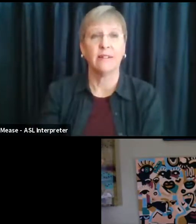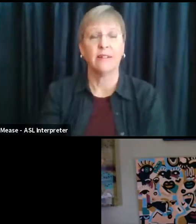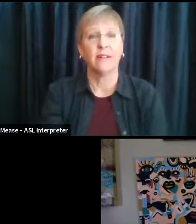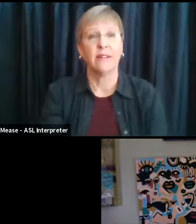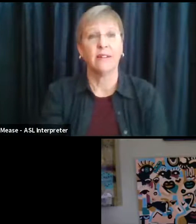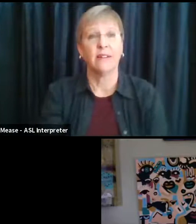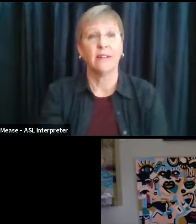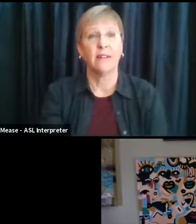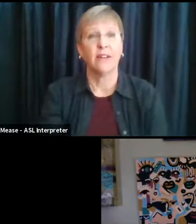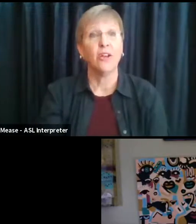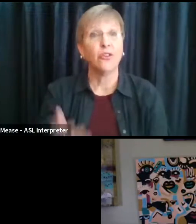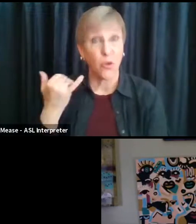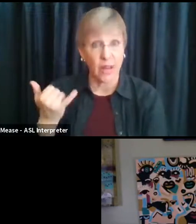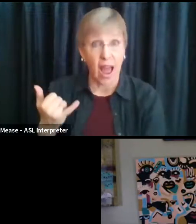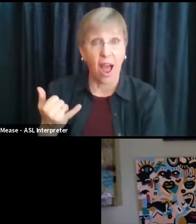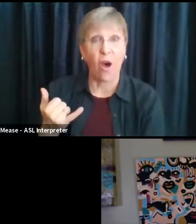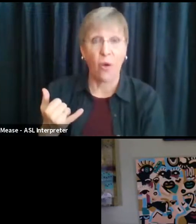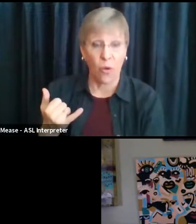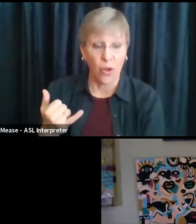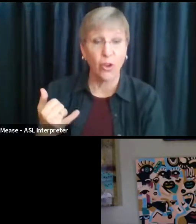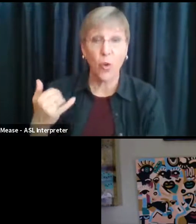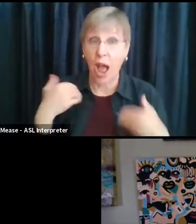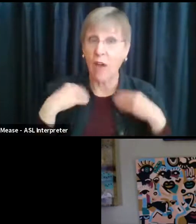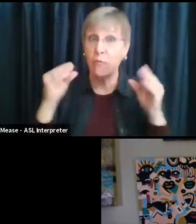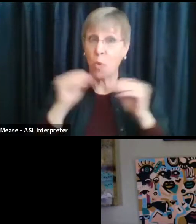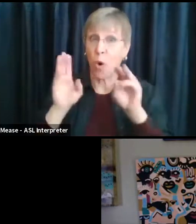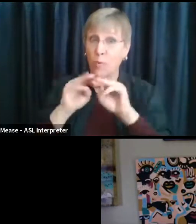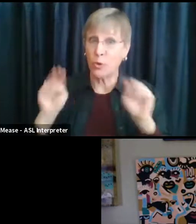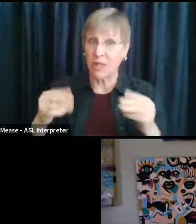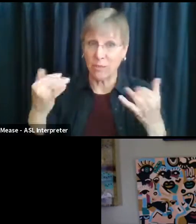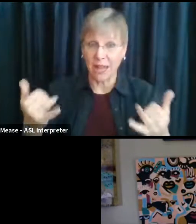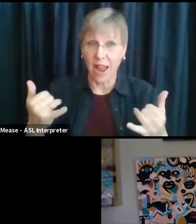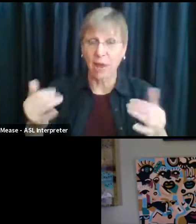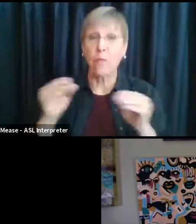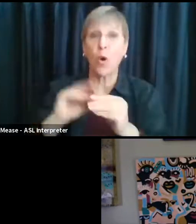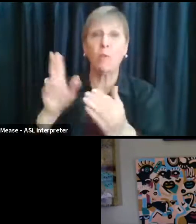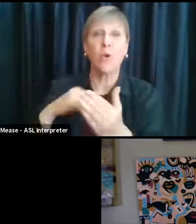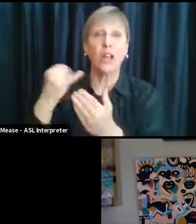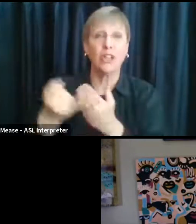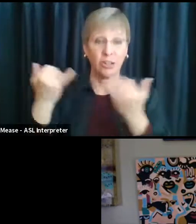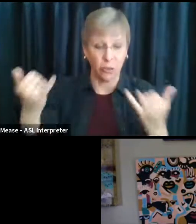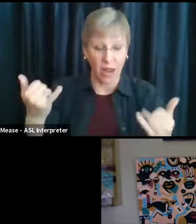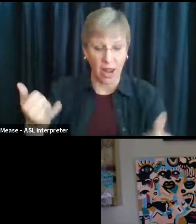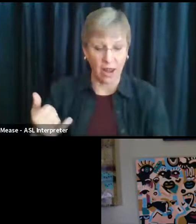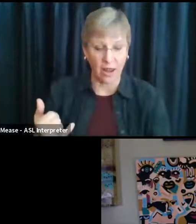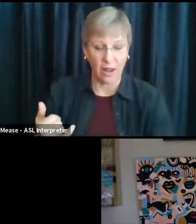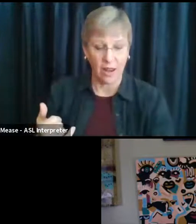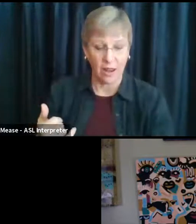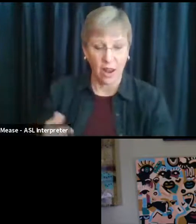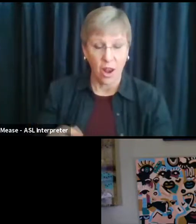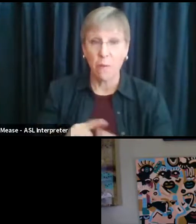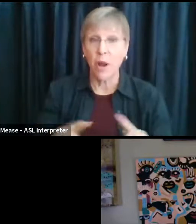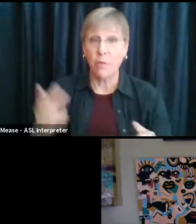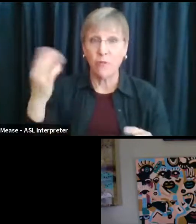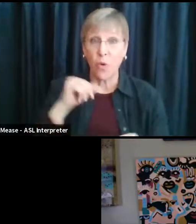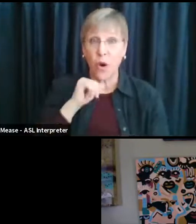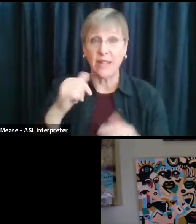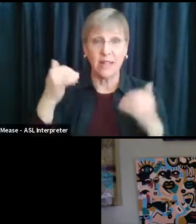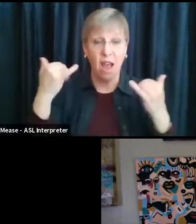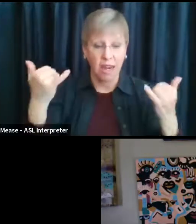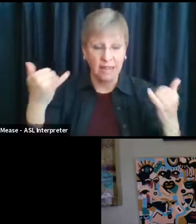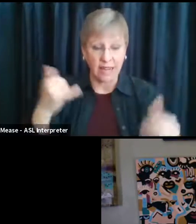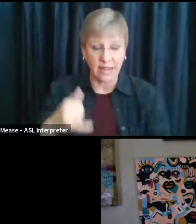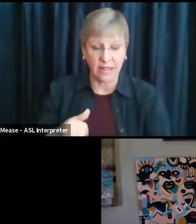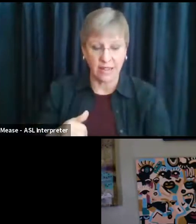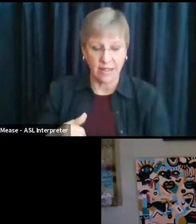So now you have more today, and you have more projects, which is really good, but it didn't exist. So